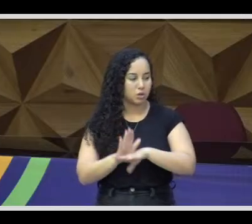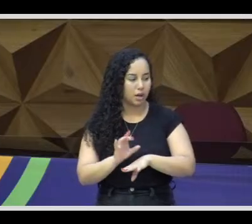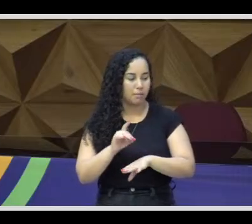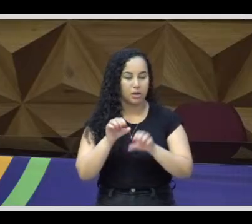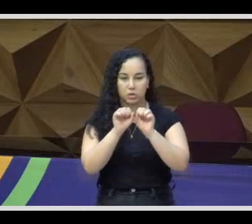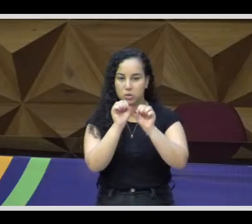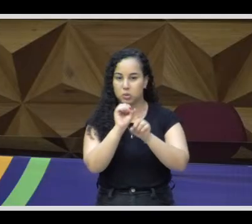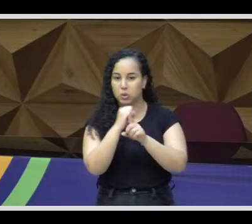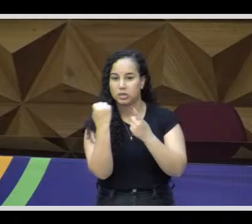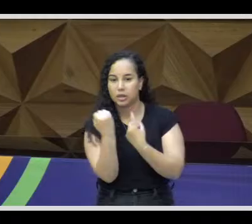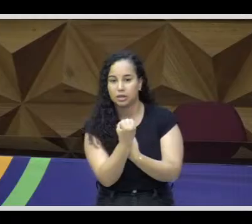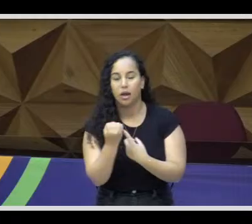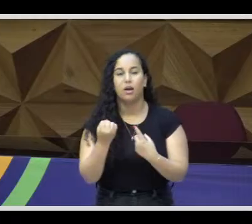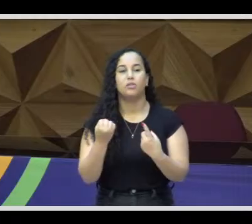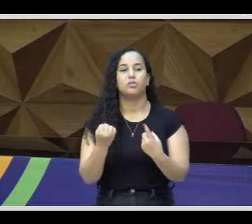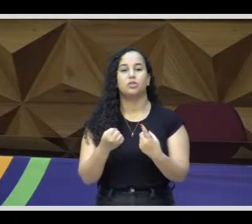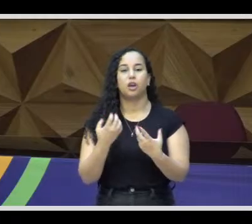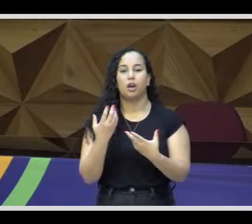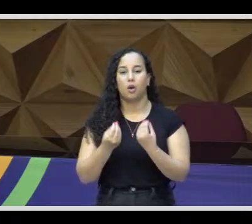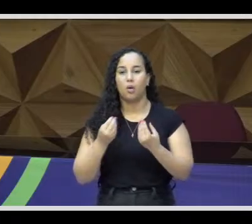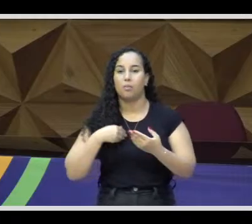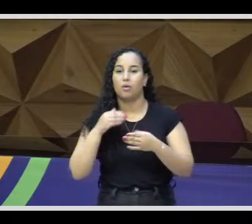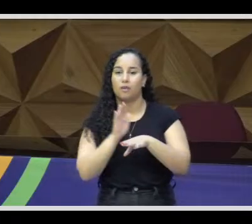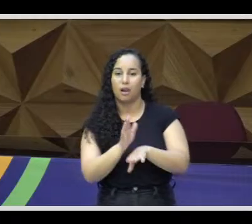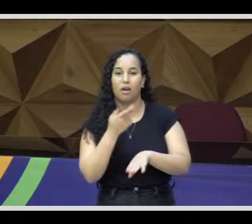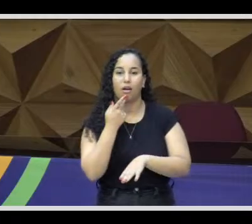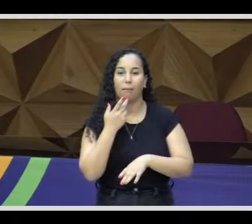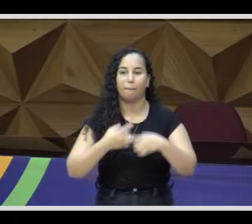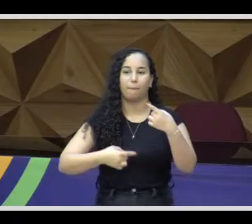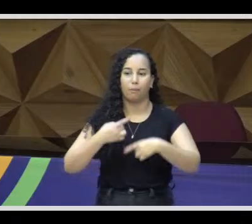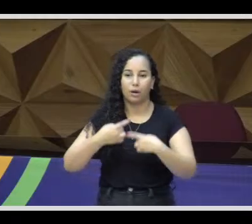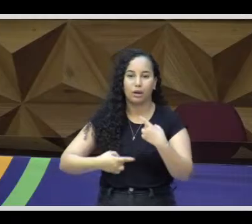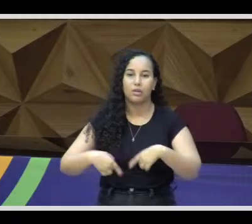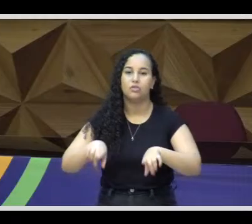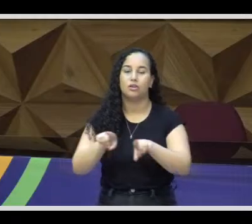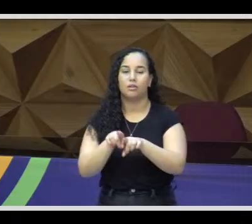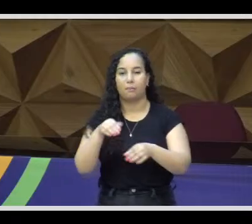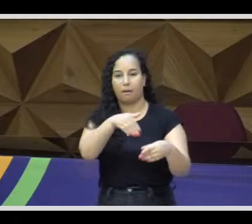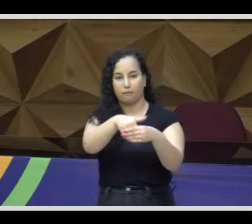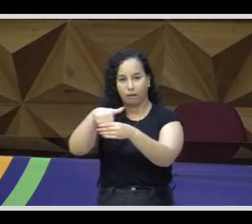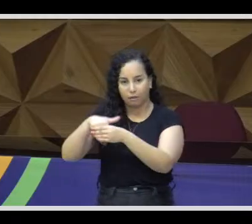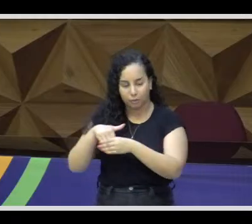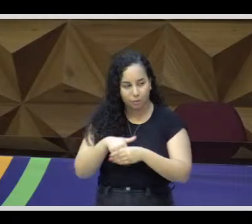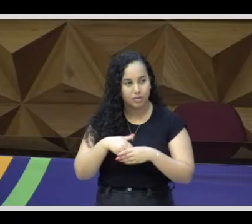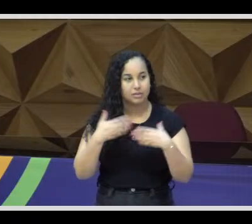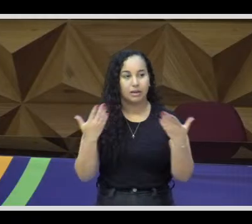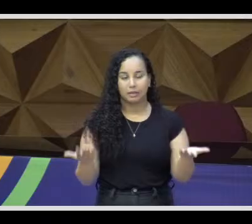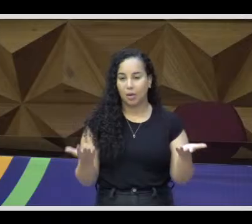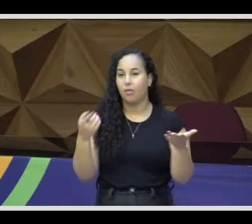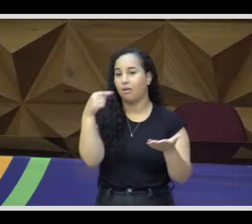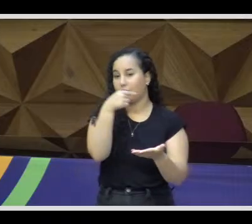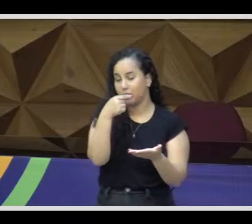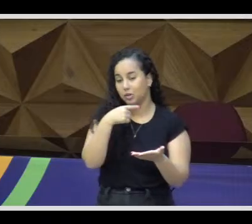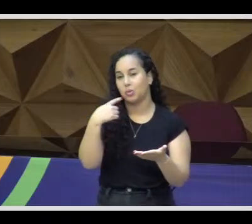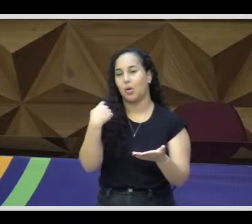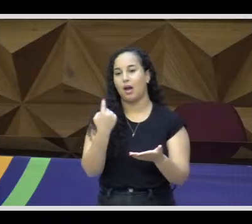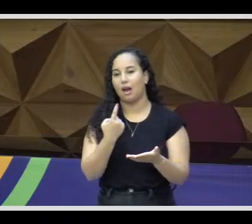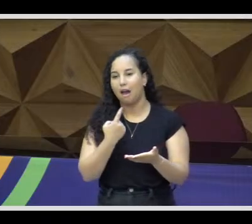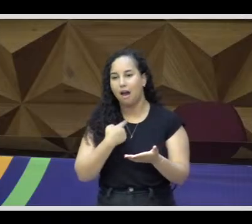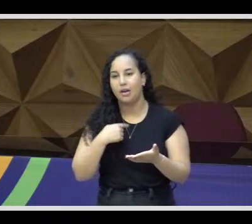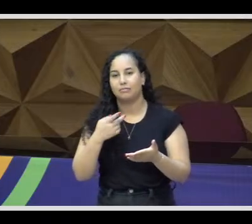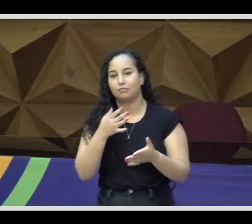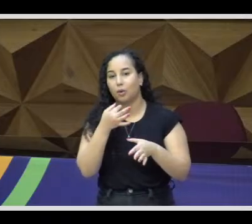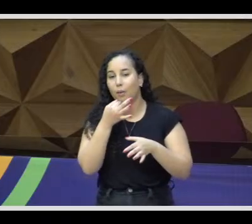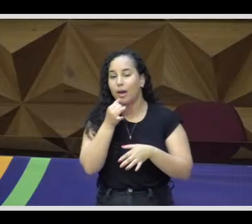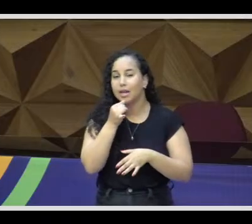society, helping, as I said, politicians and voters to understand what's going on. So these are some of the